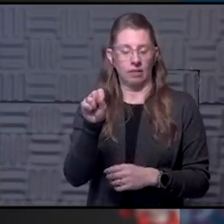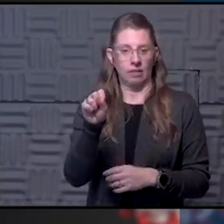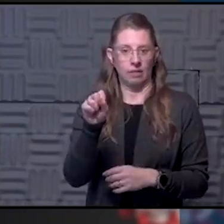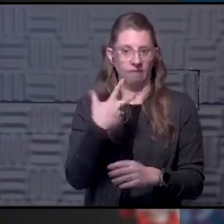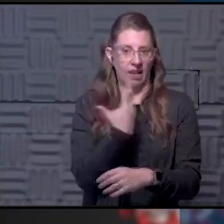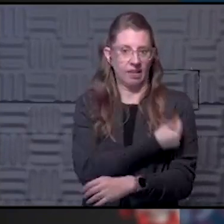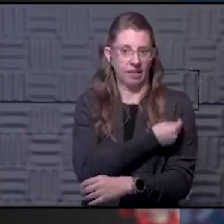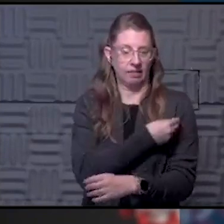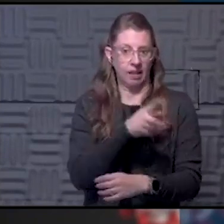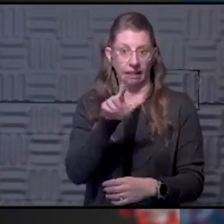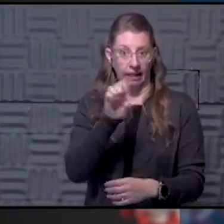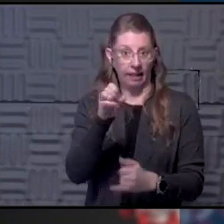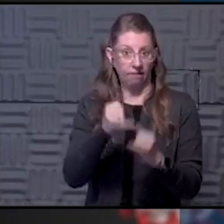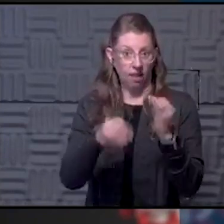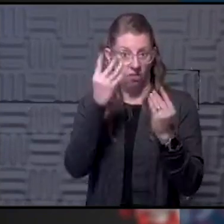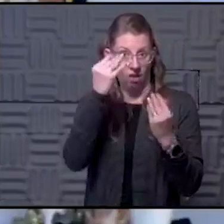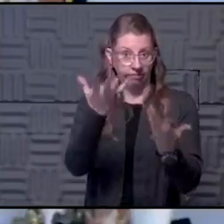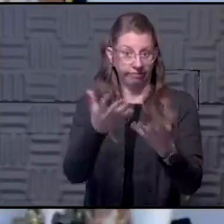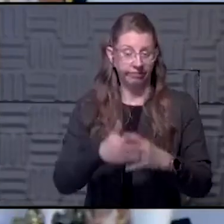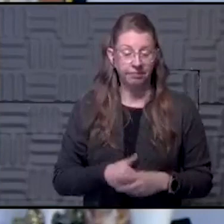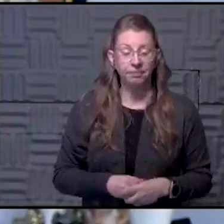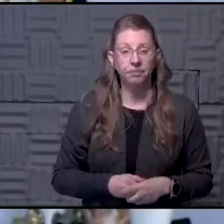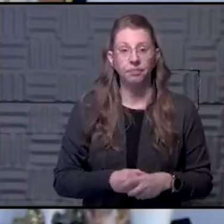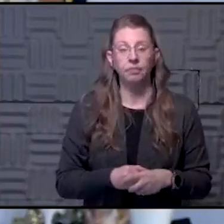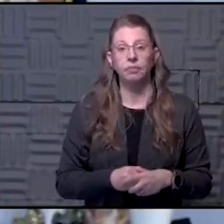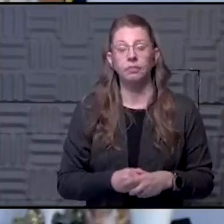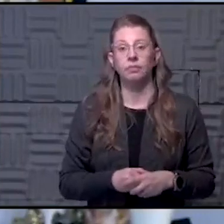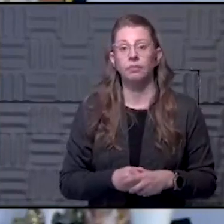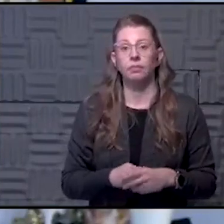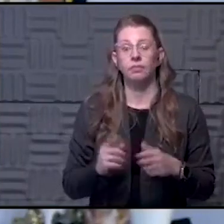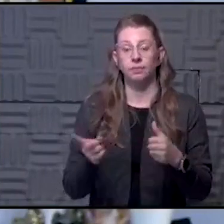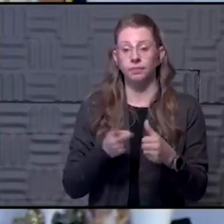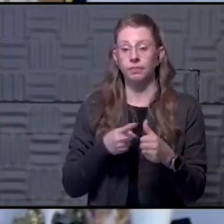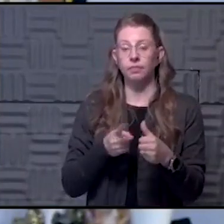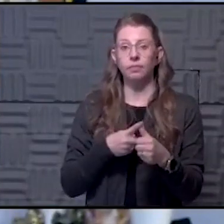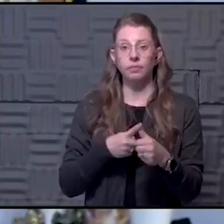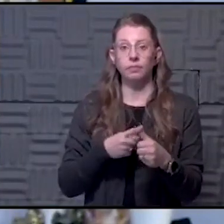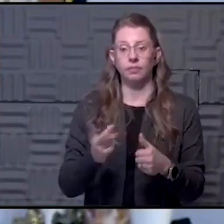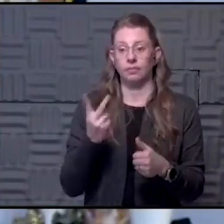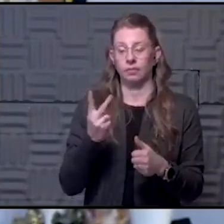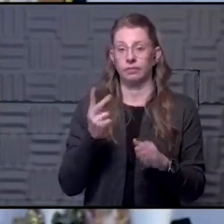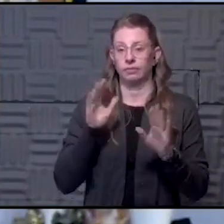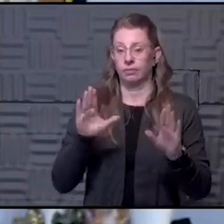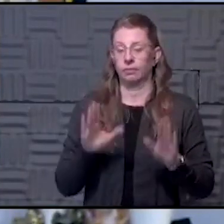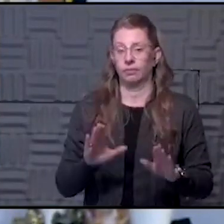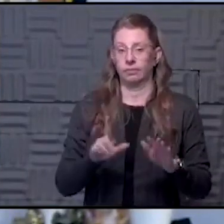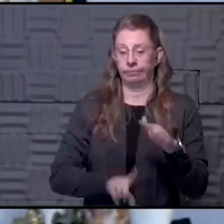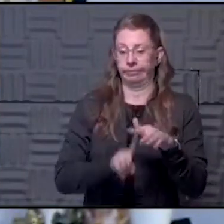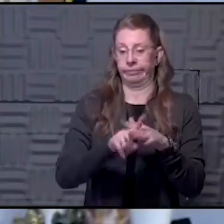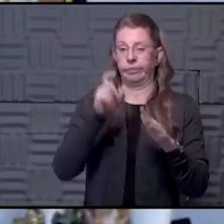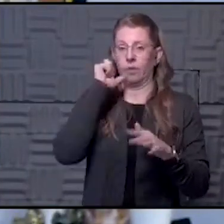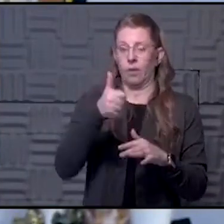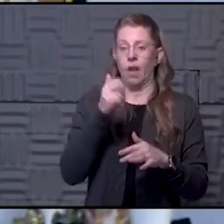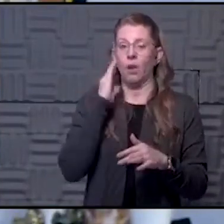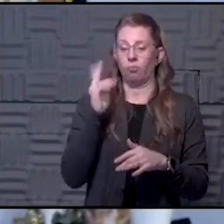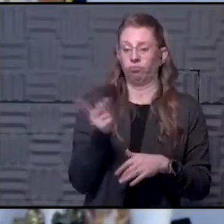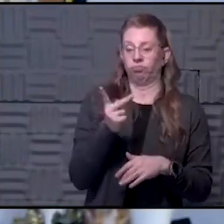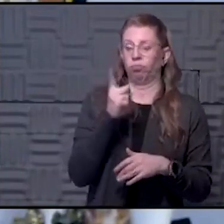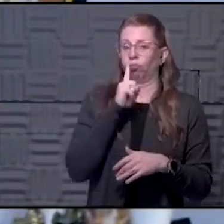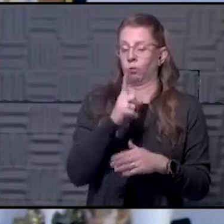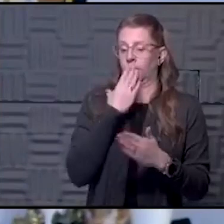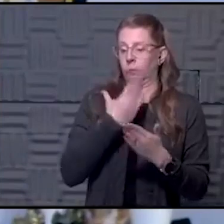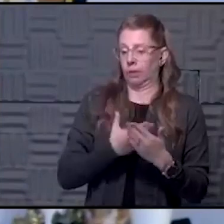final thoughts? Lee? Well, first off, you've got 2 all-stars showing up tomorrow. I know them both very well. I work with